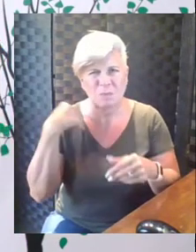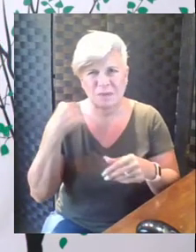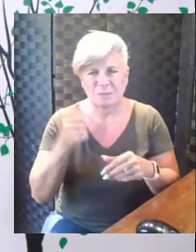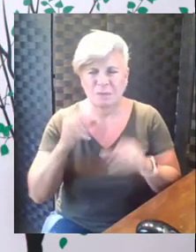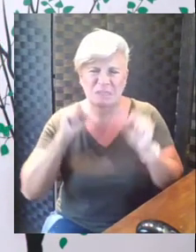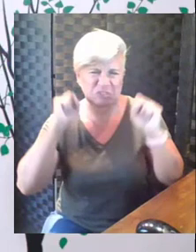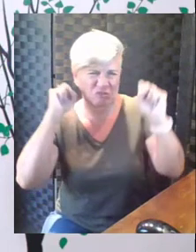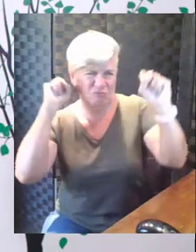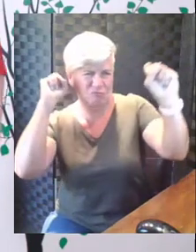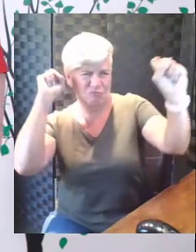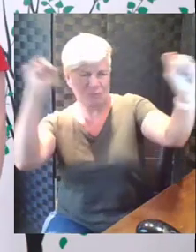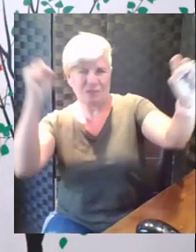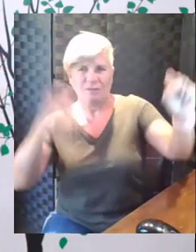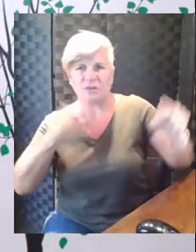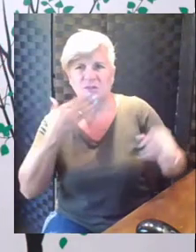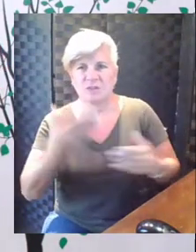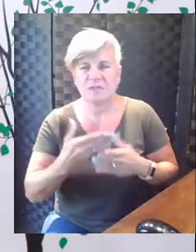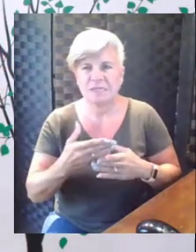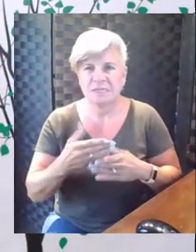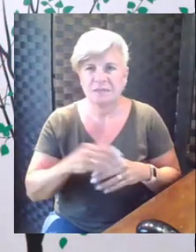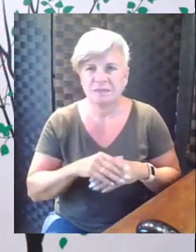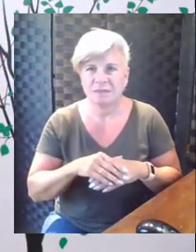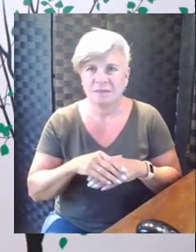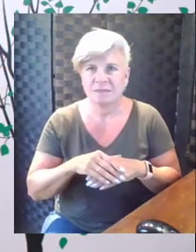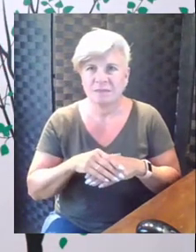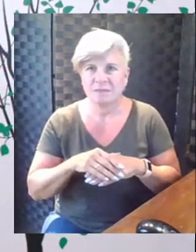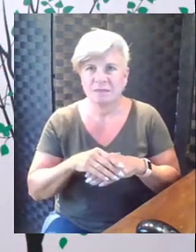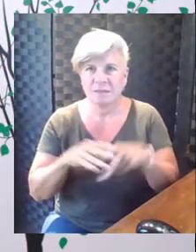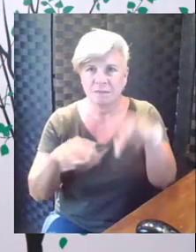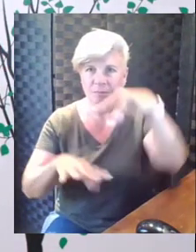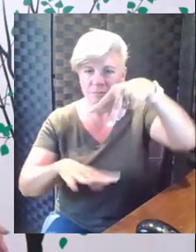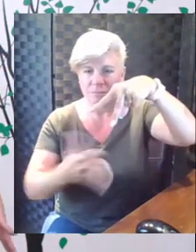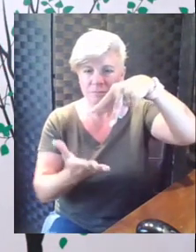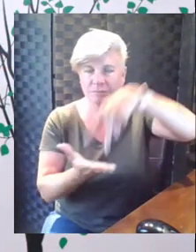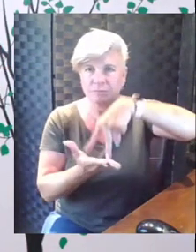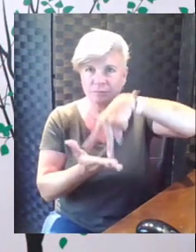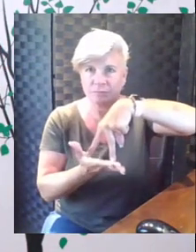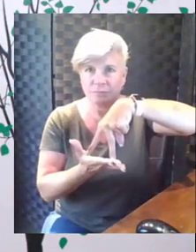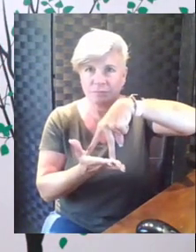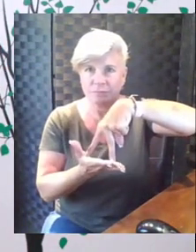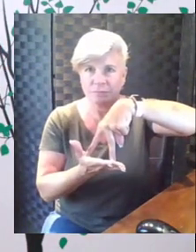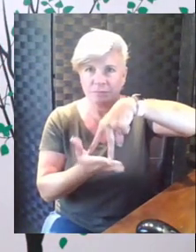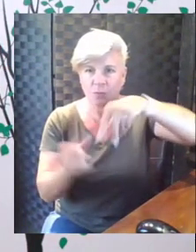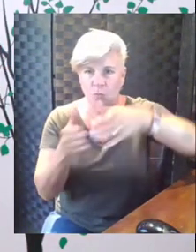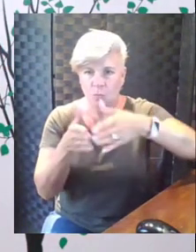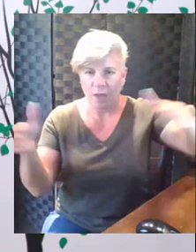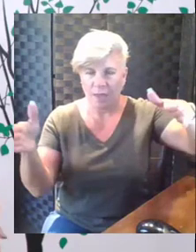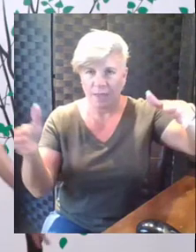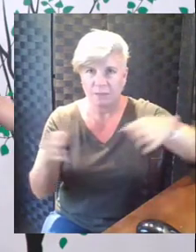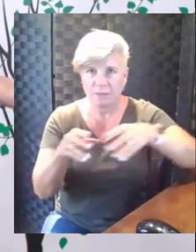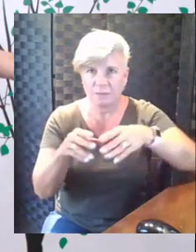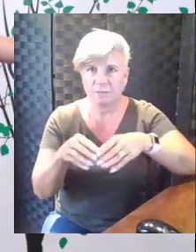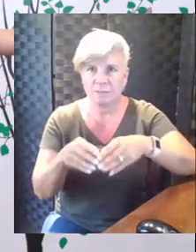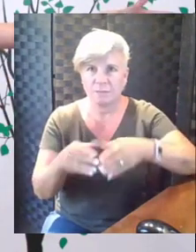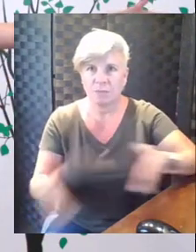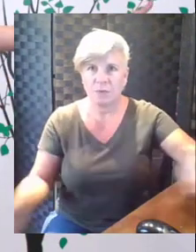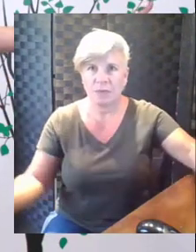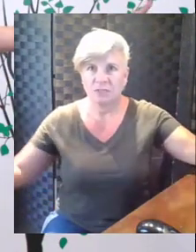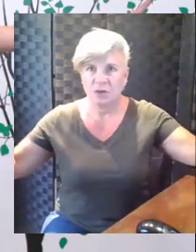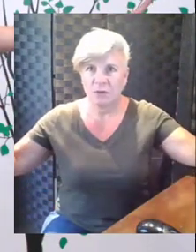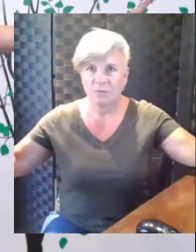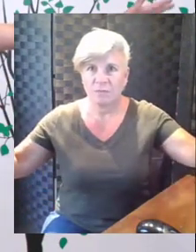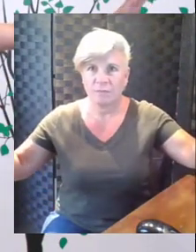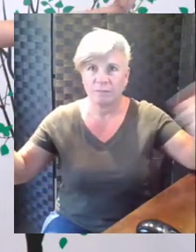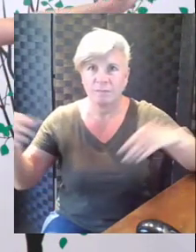stretch. Sometimes that feels really good. So you're going to stand with your legs spread out wider than your hips, and you're going to raise your